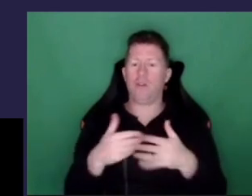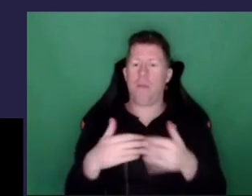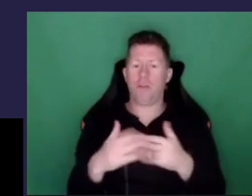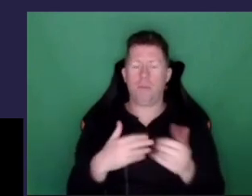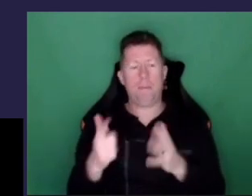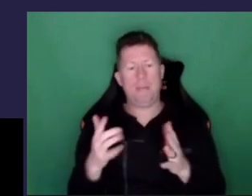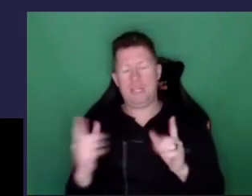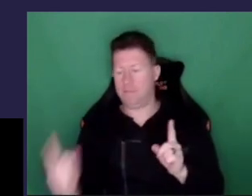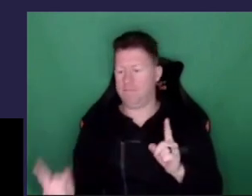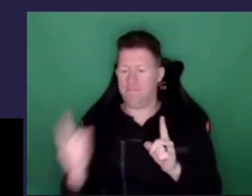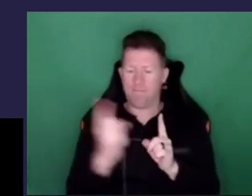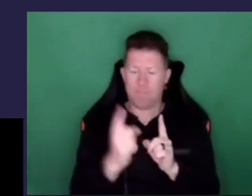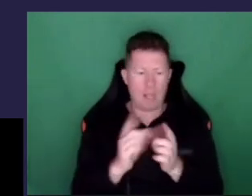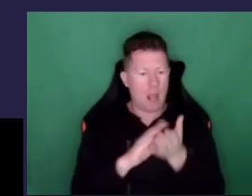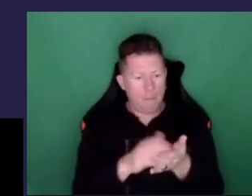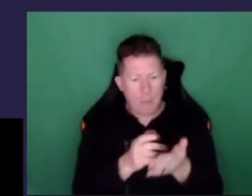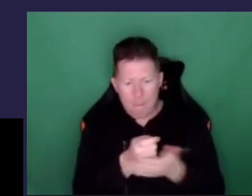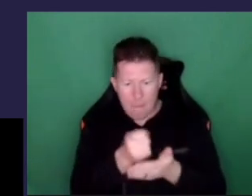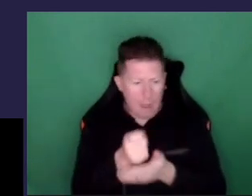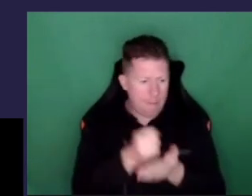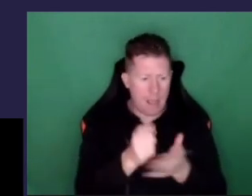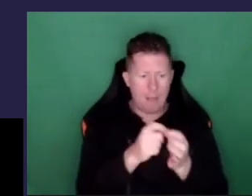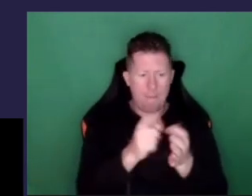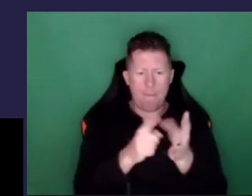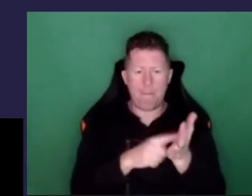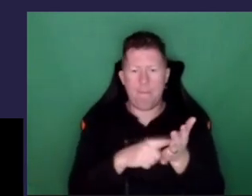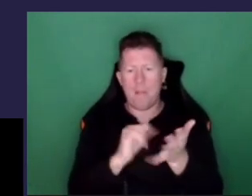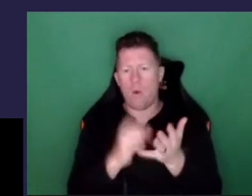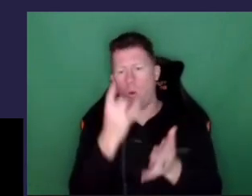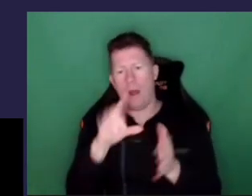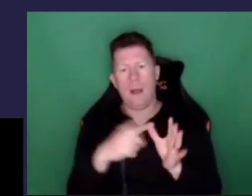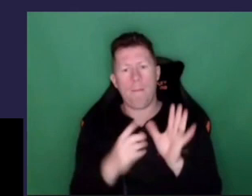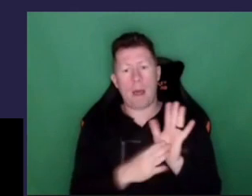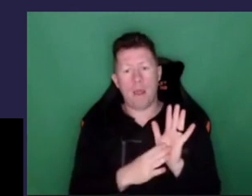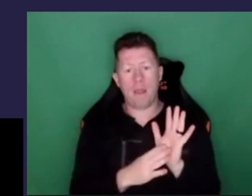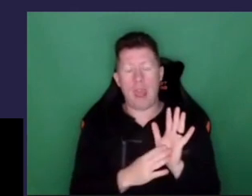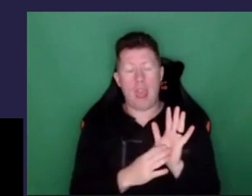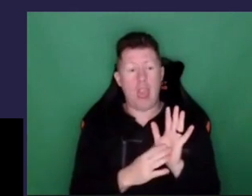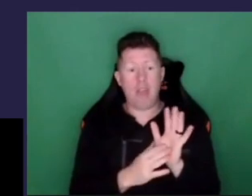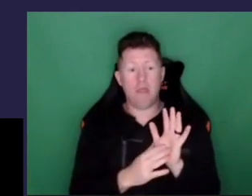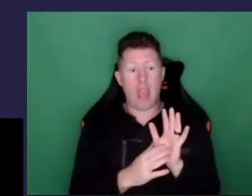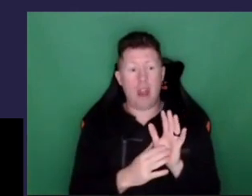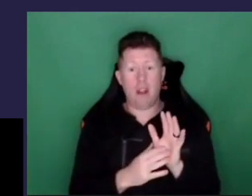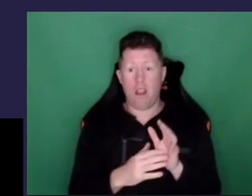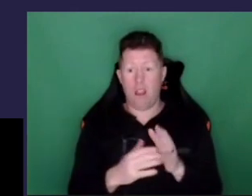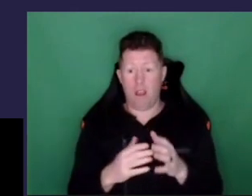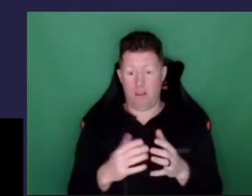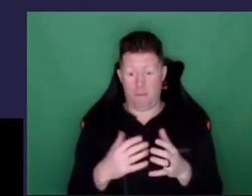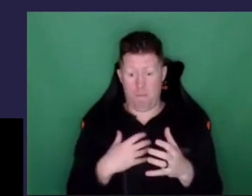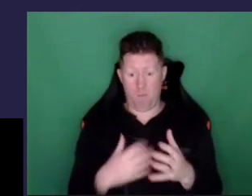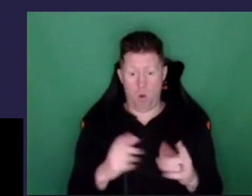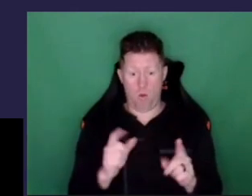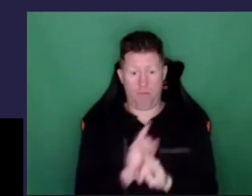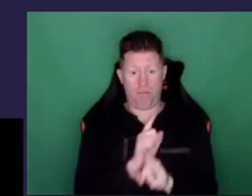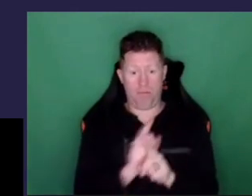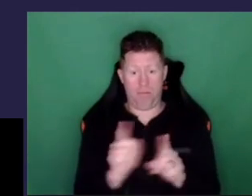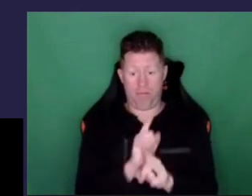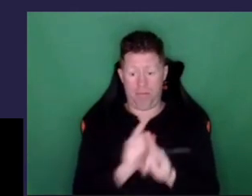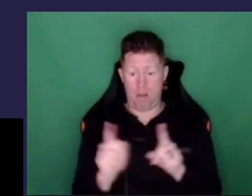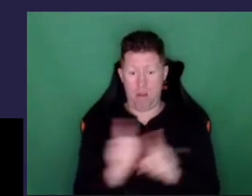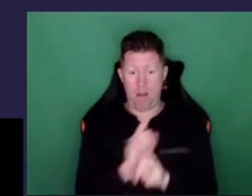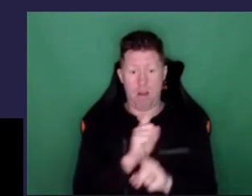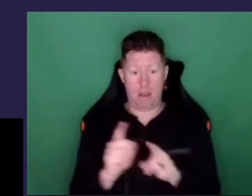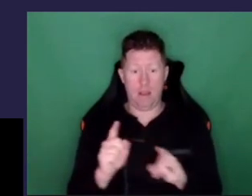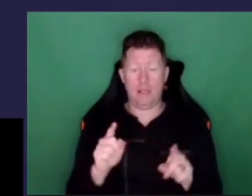bills every month. And then it grew way beyond that, including when we had our most recent